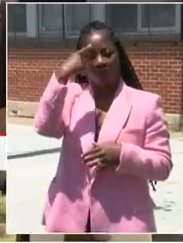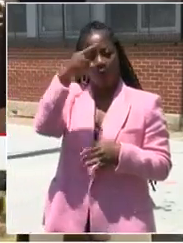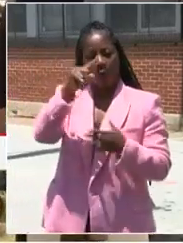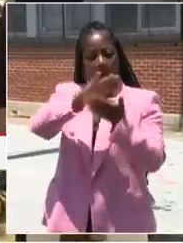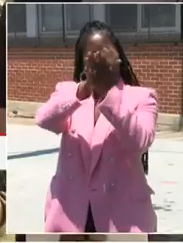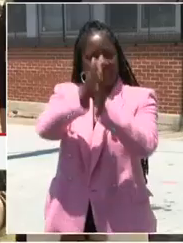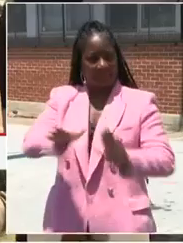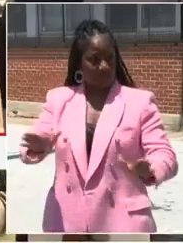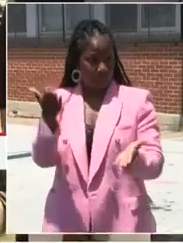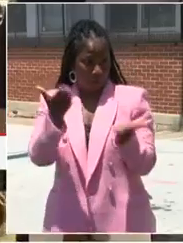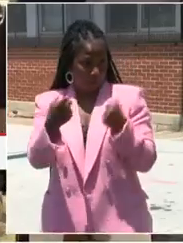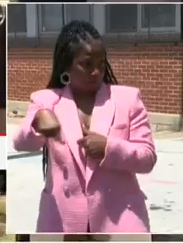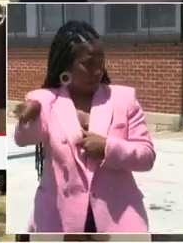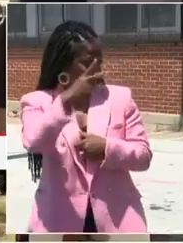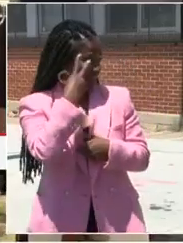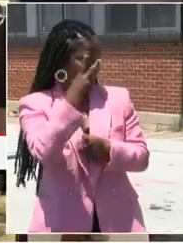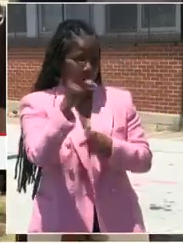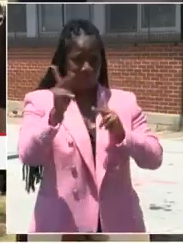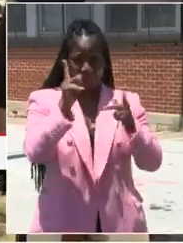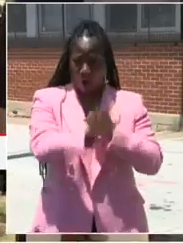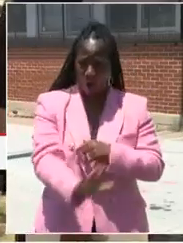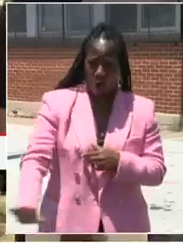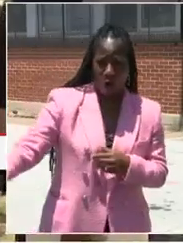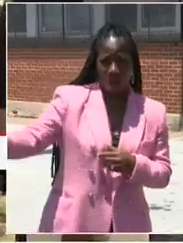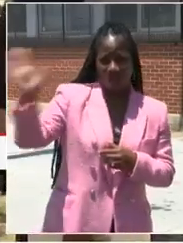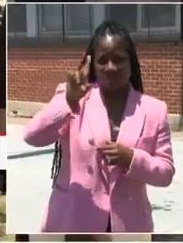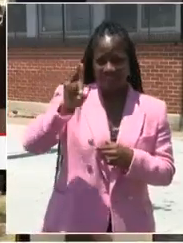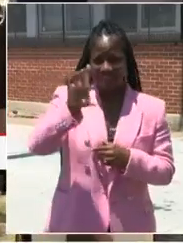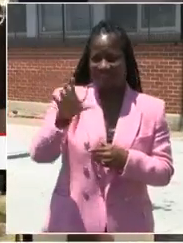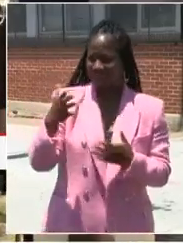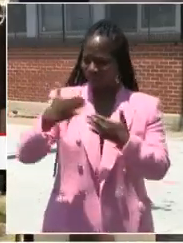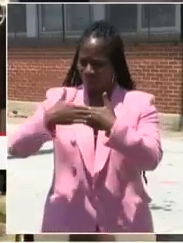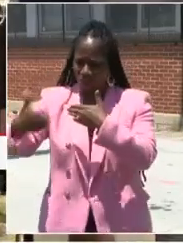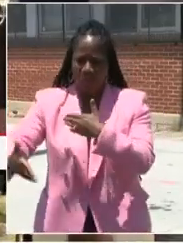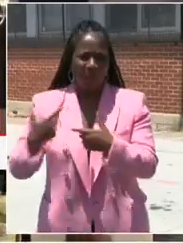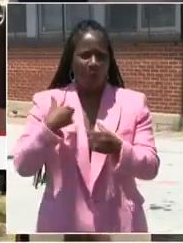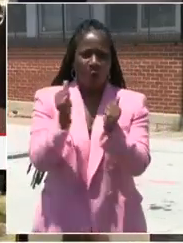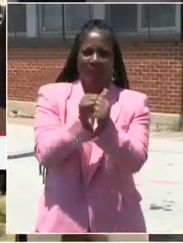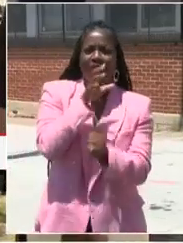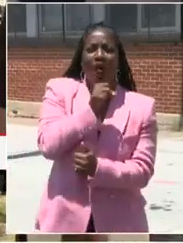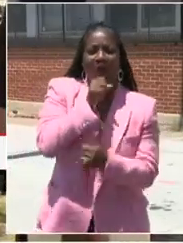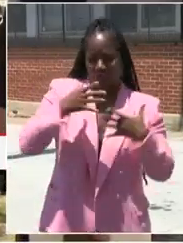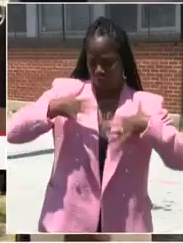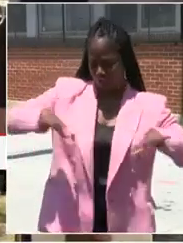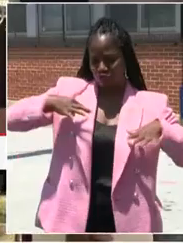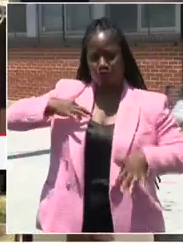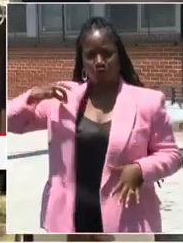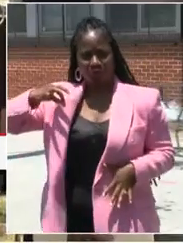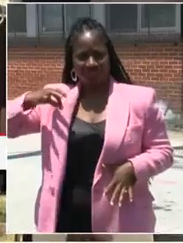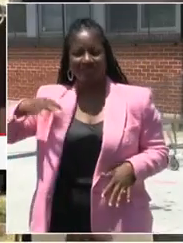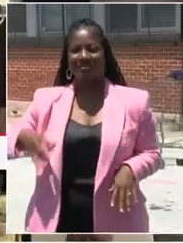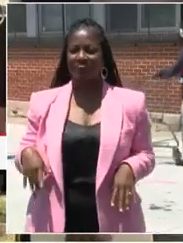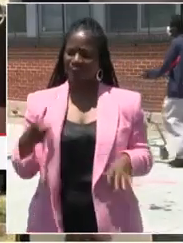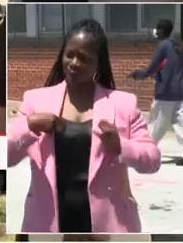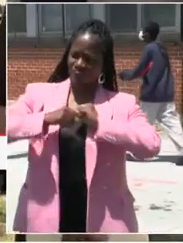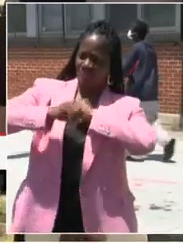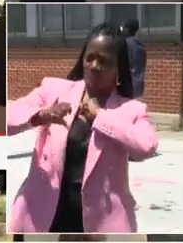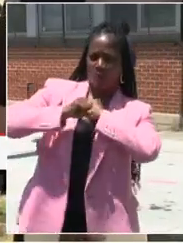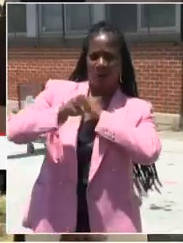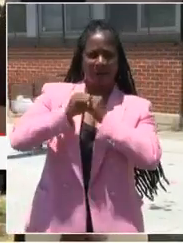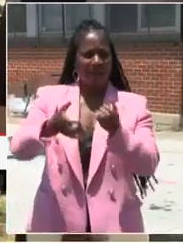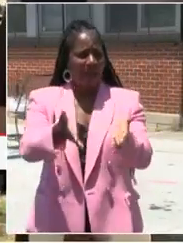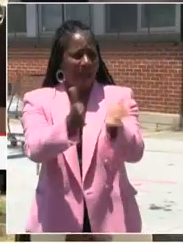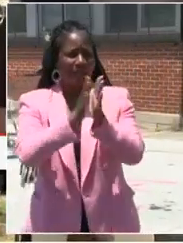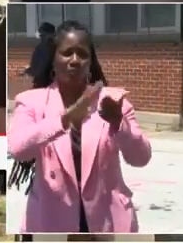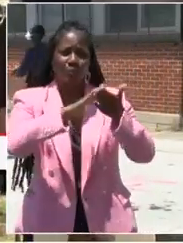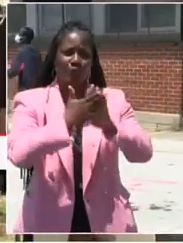you have probably seen people all over D.C. in all neighborhoods in orange shirts really promoting and asking the